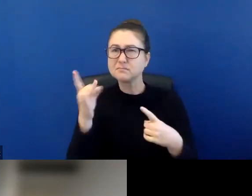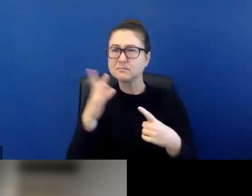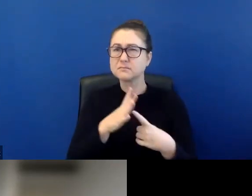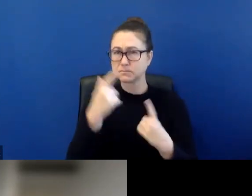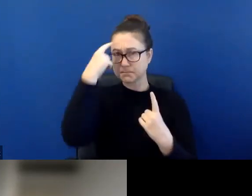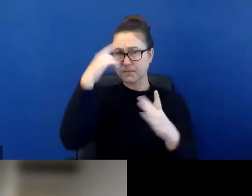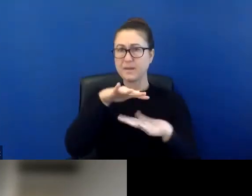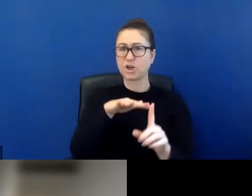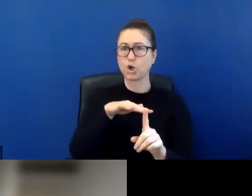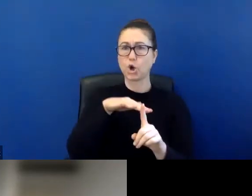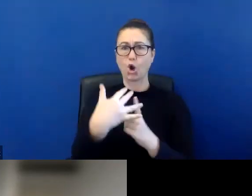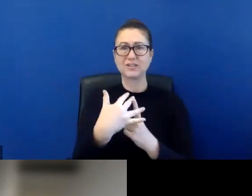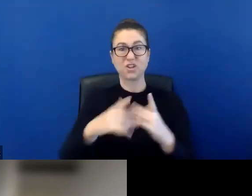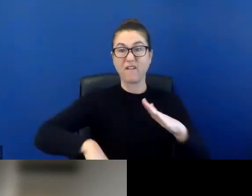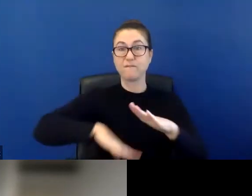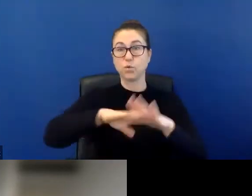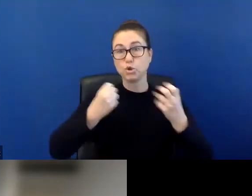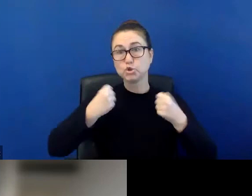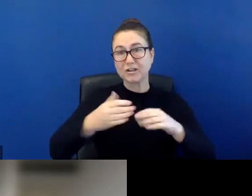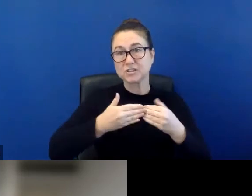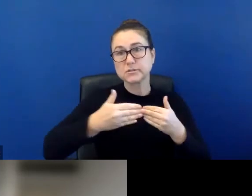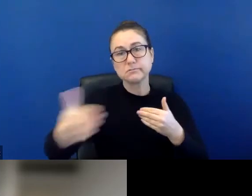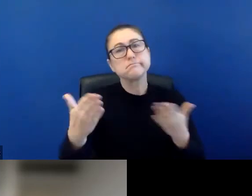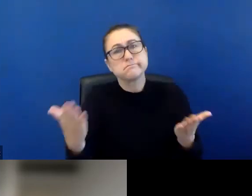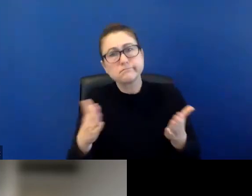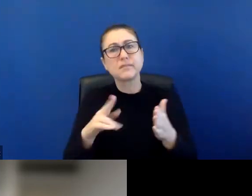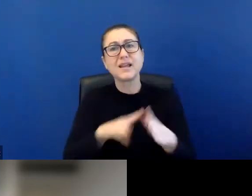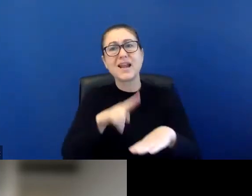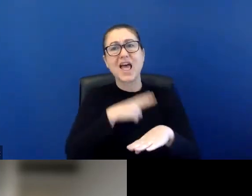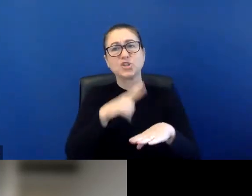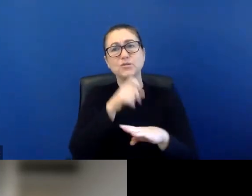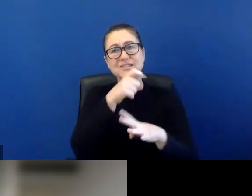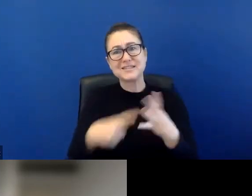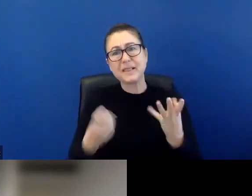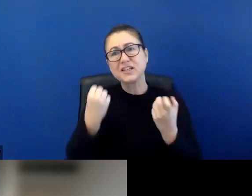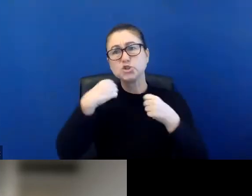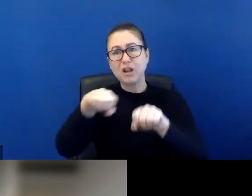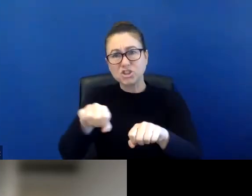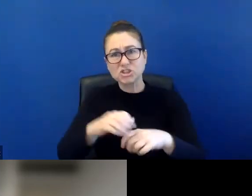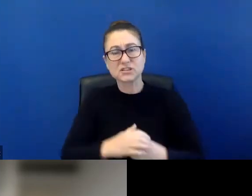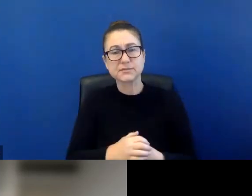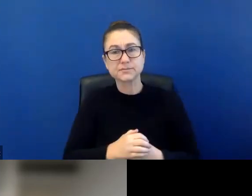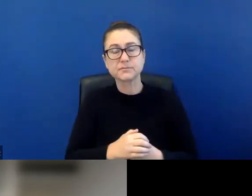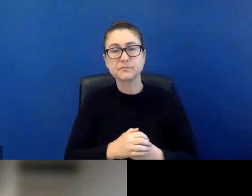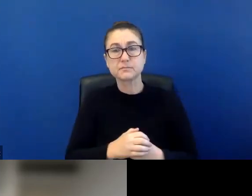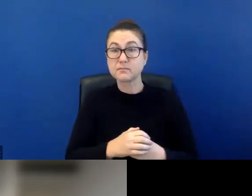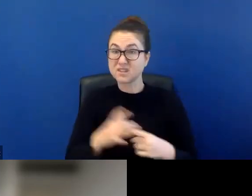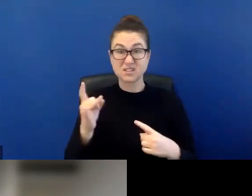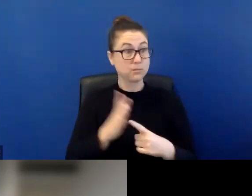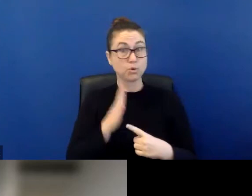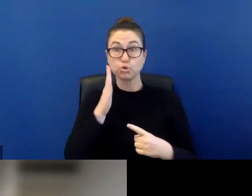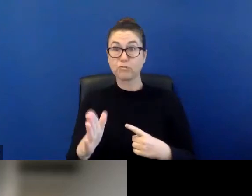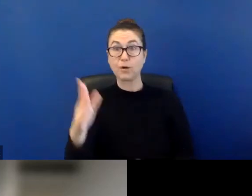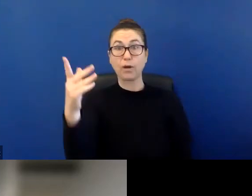context of an entire strategy, which is the National Disability Strategy. And it's important to note up front